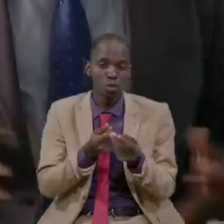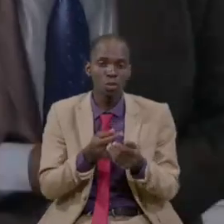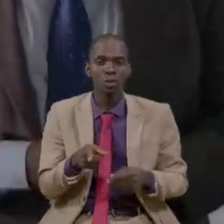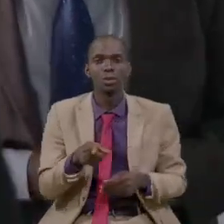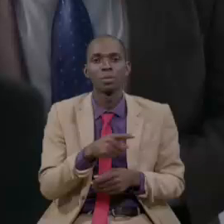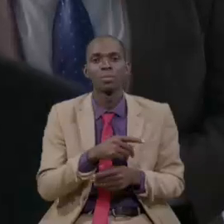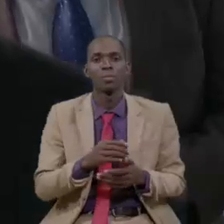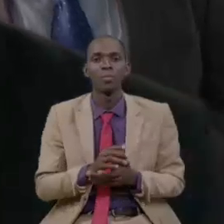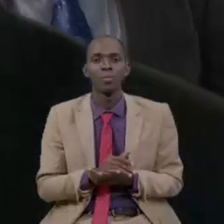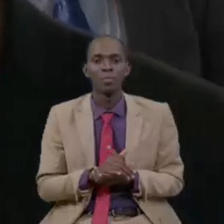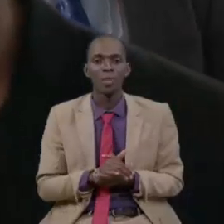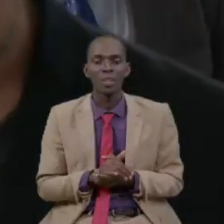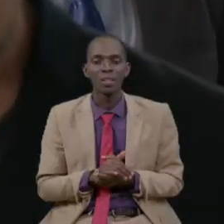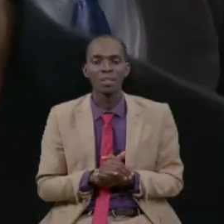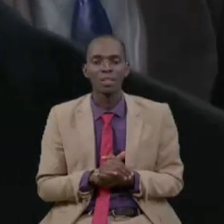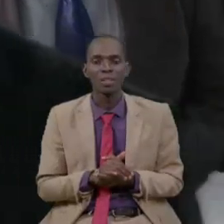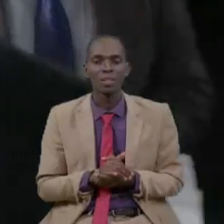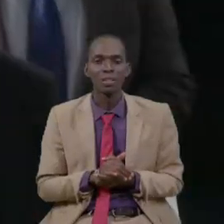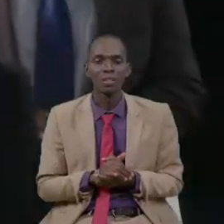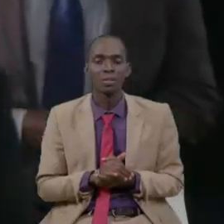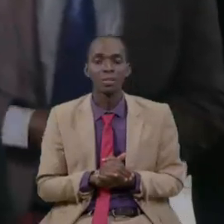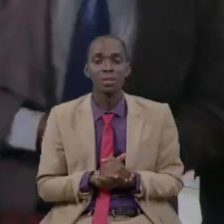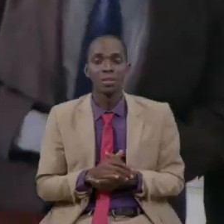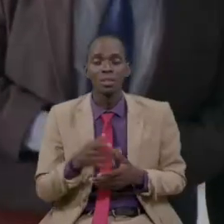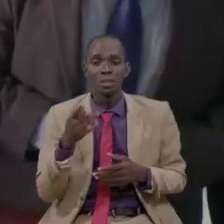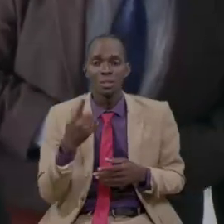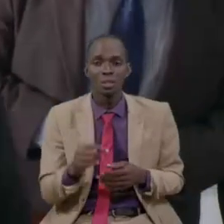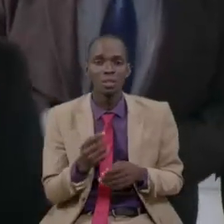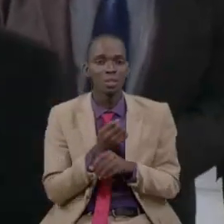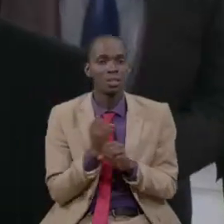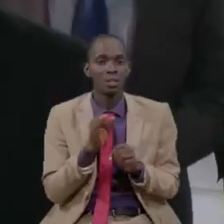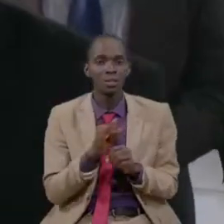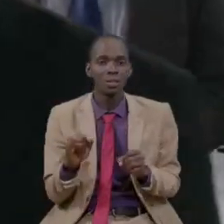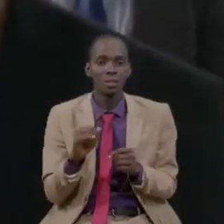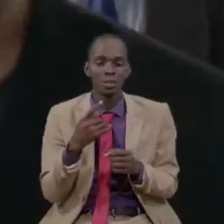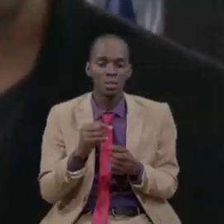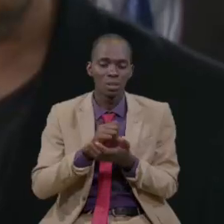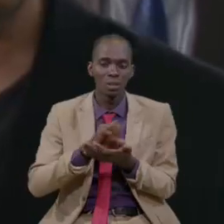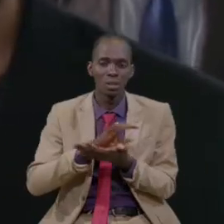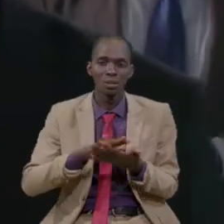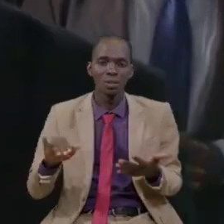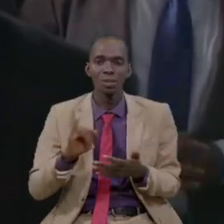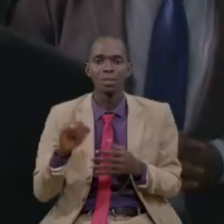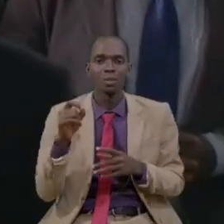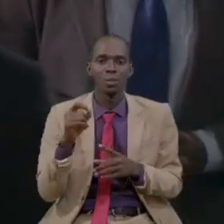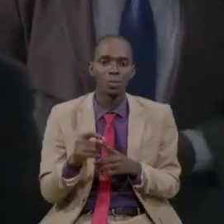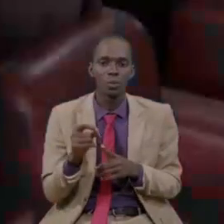The saving word, the sanctifying word, the stabilizing word. Nourish